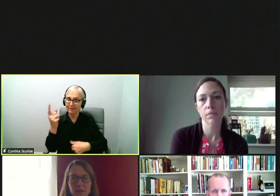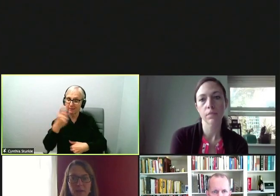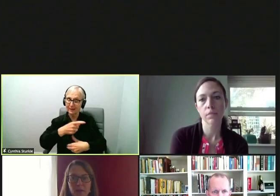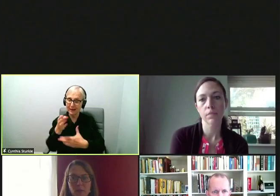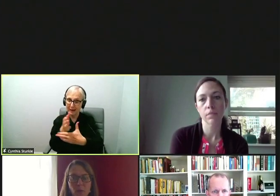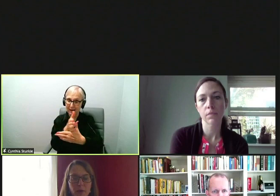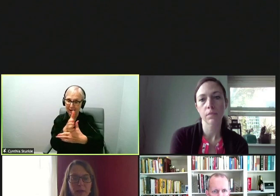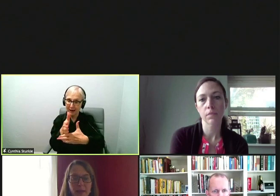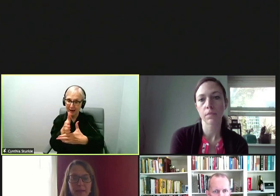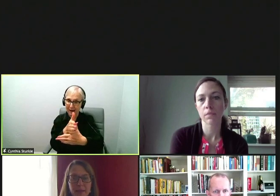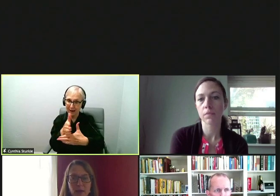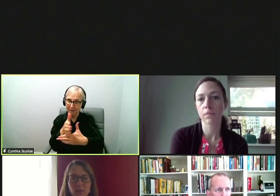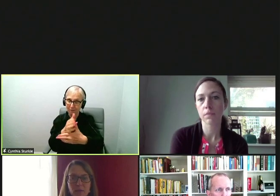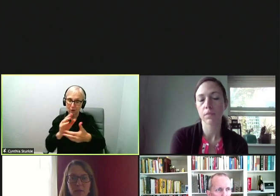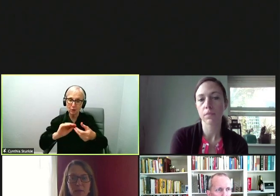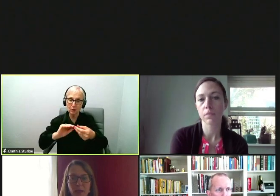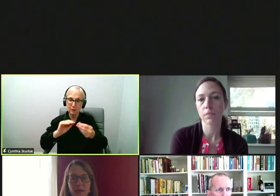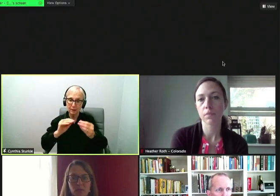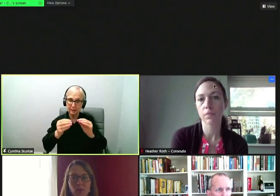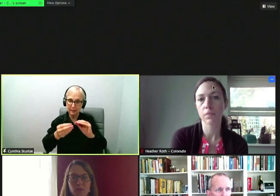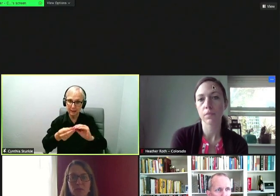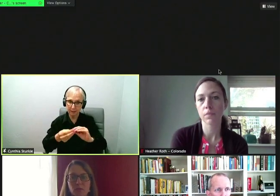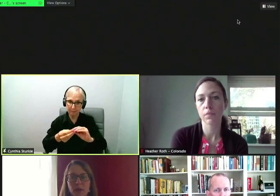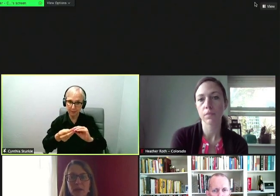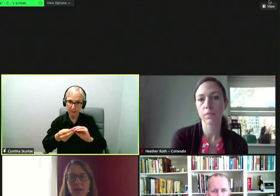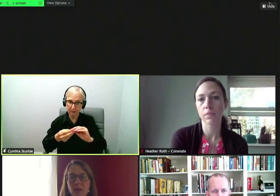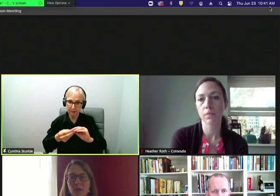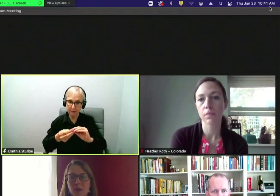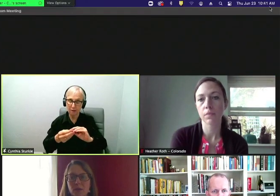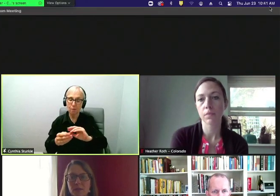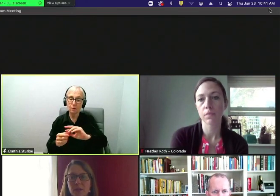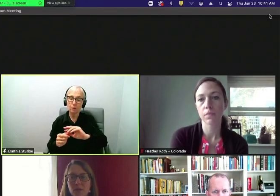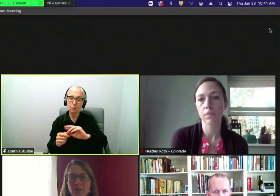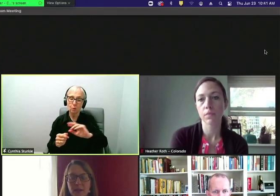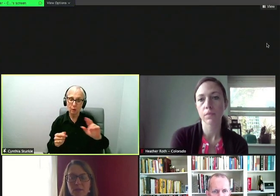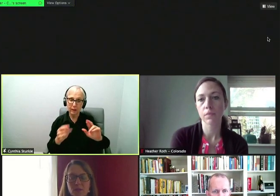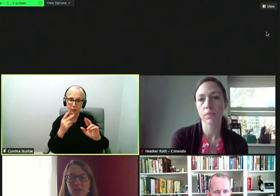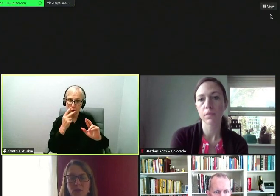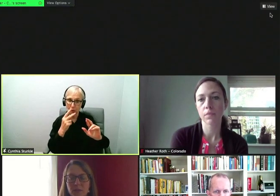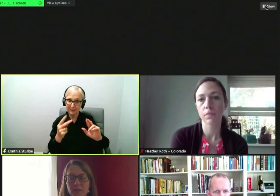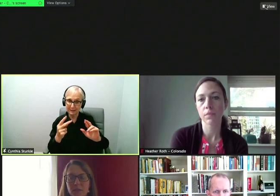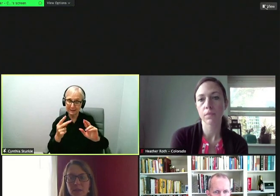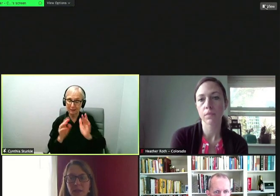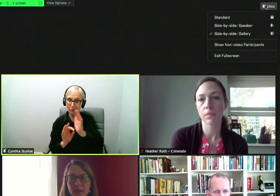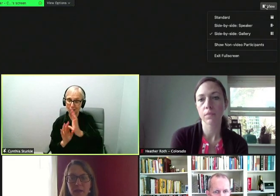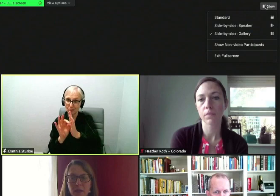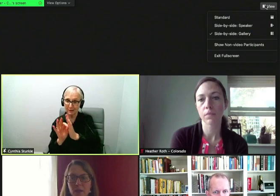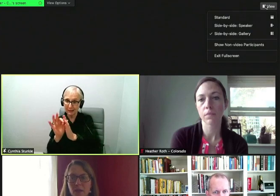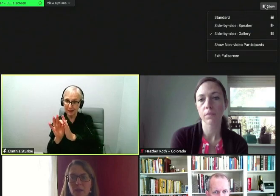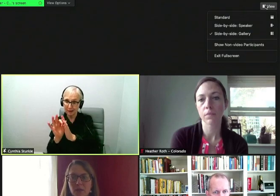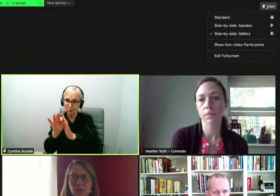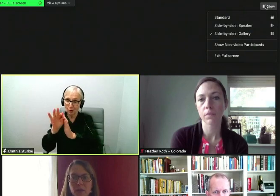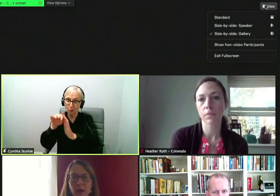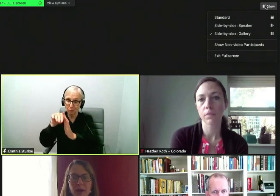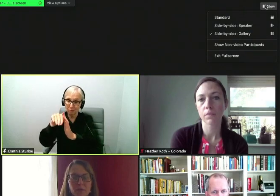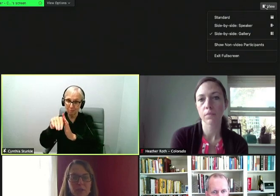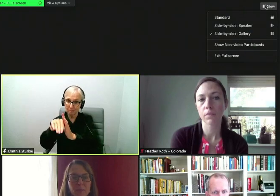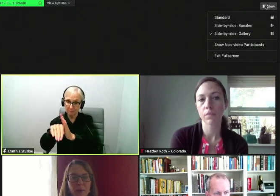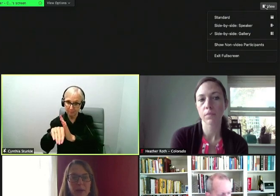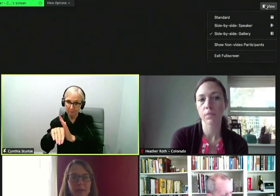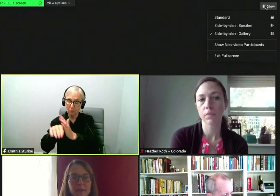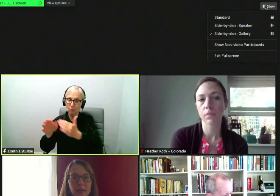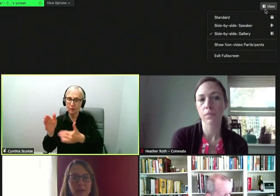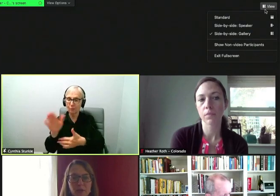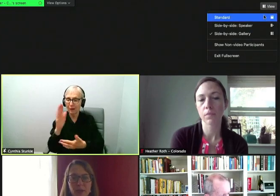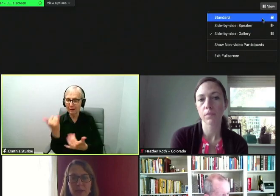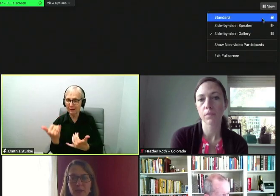are the daily reported case counts. And over to the right, you can see those counts are starting to decline. Currently, we're averaging